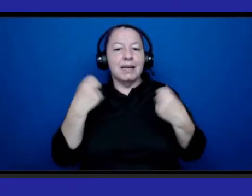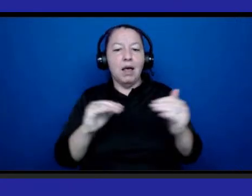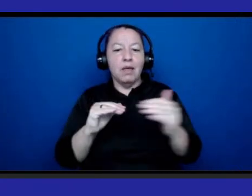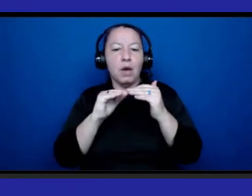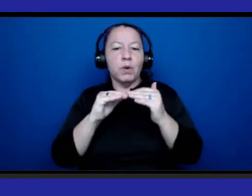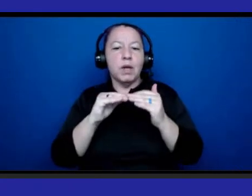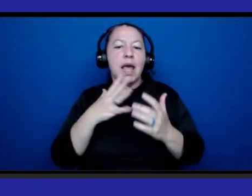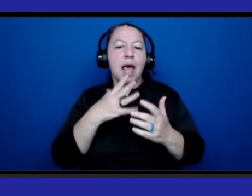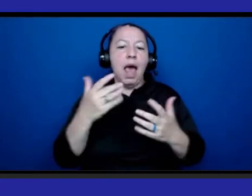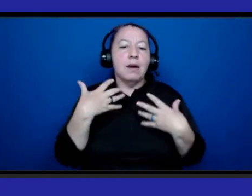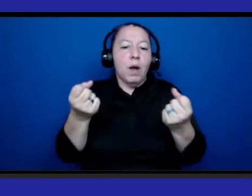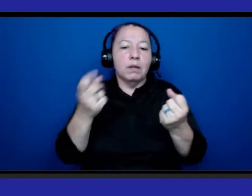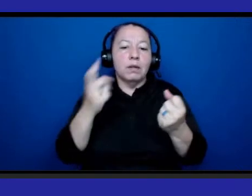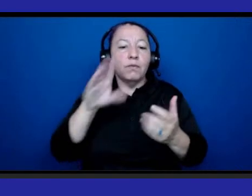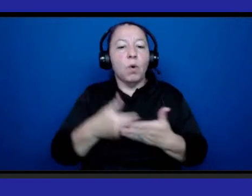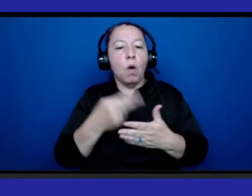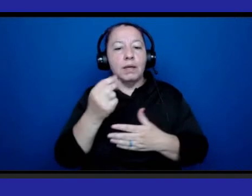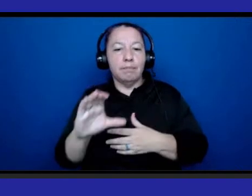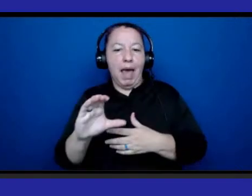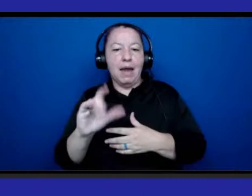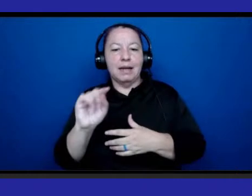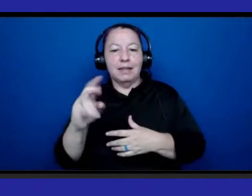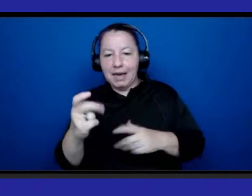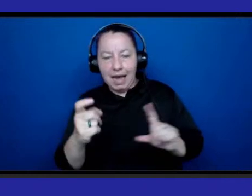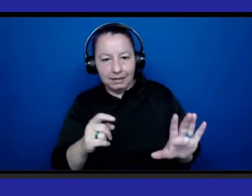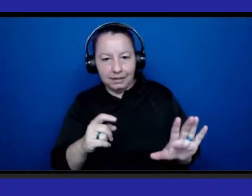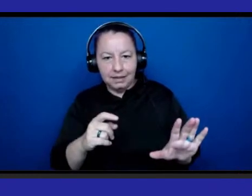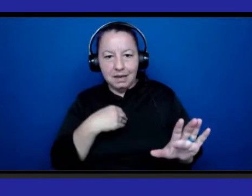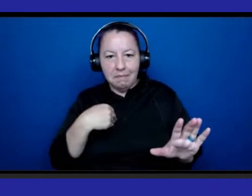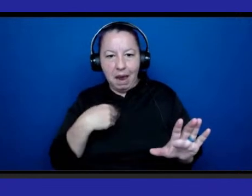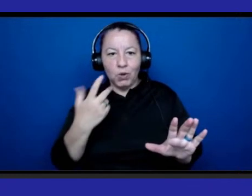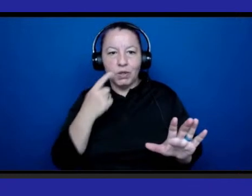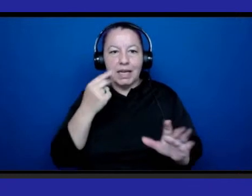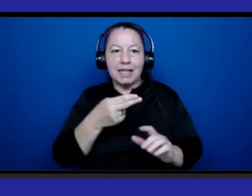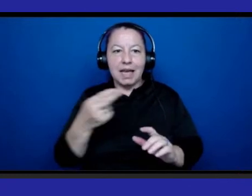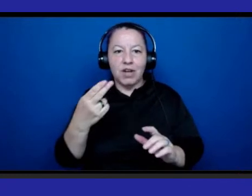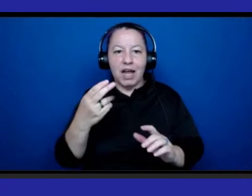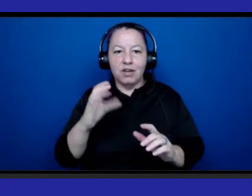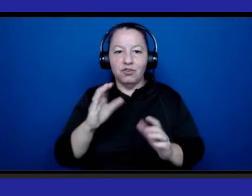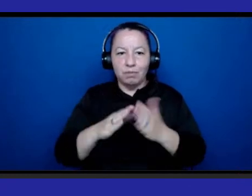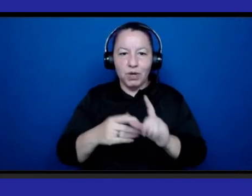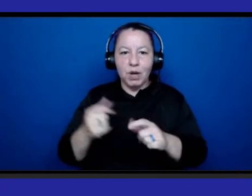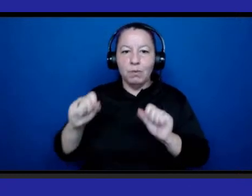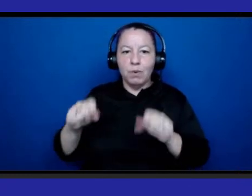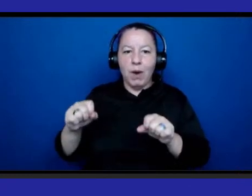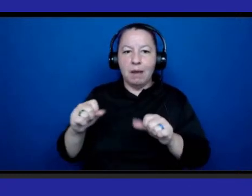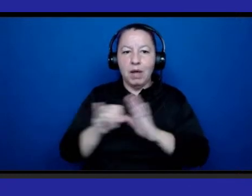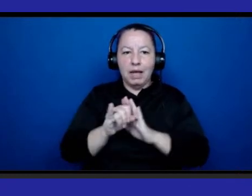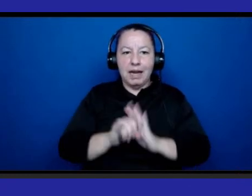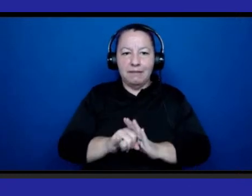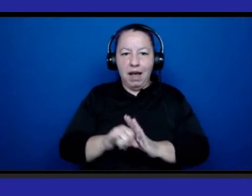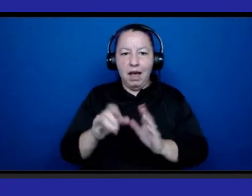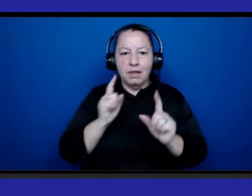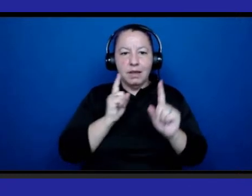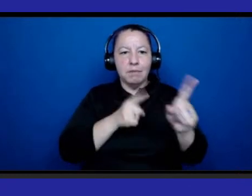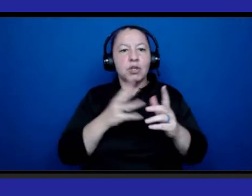H&H community. And we were able to identify the mission and vision, aligning them with the